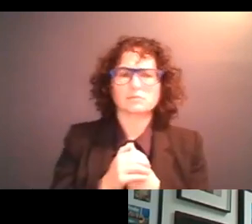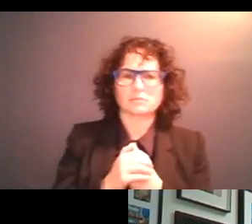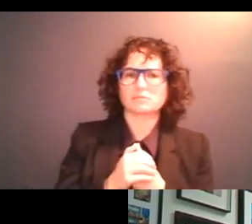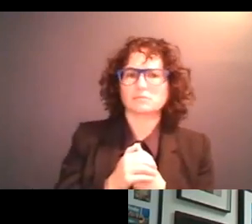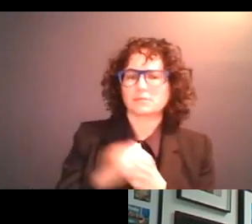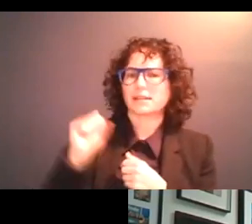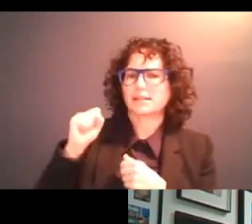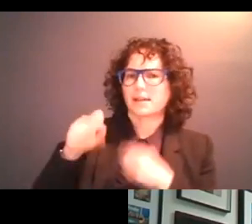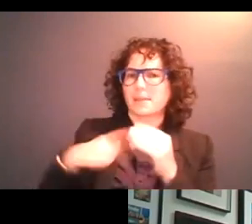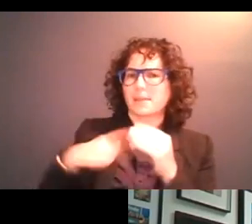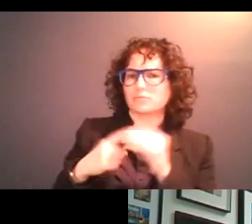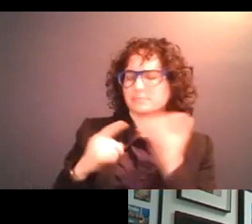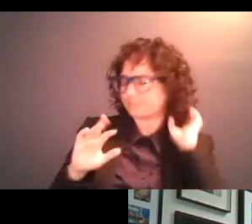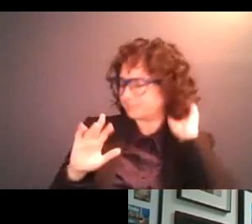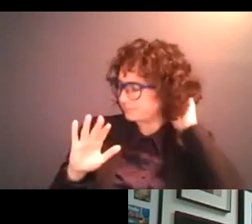about